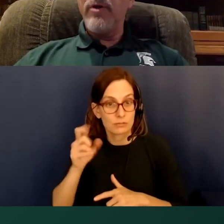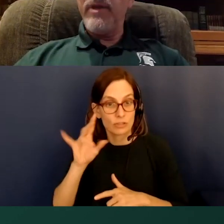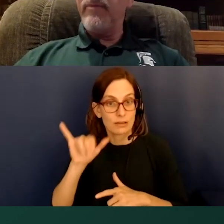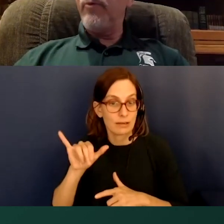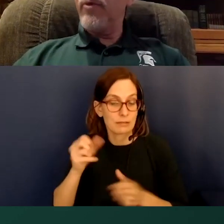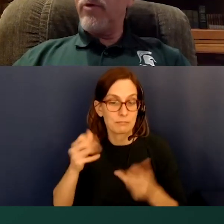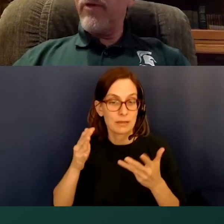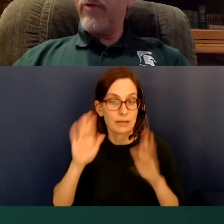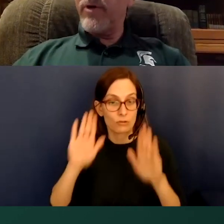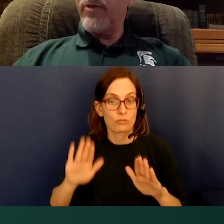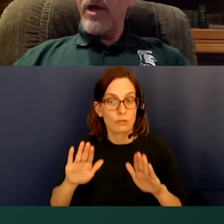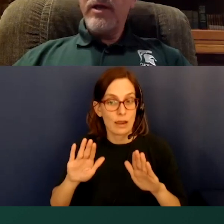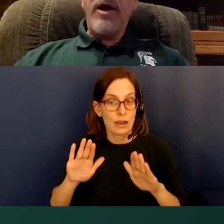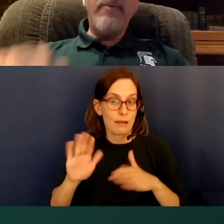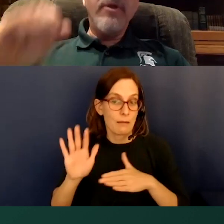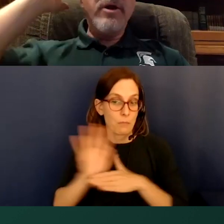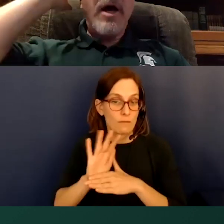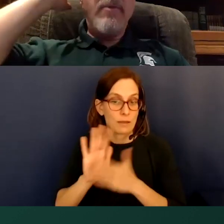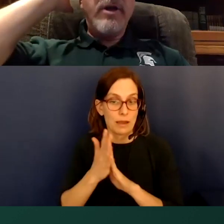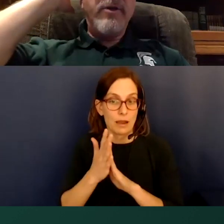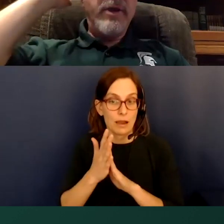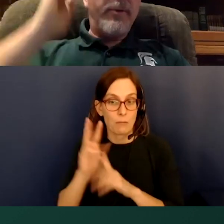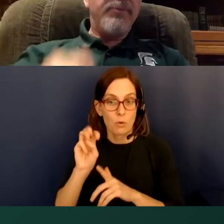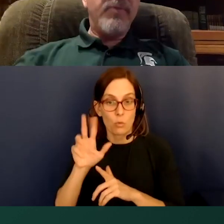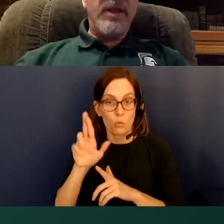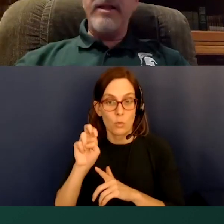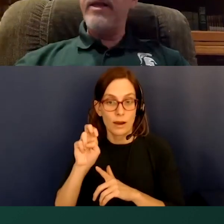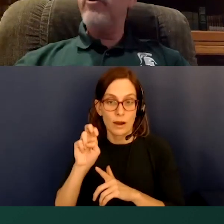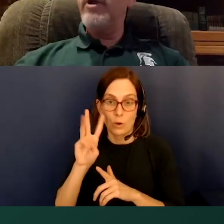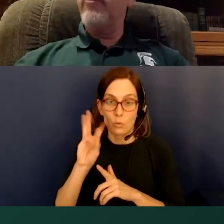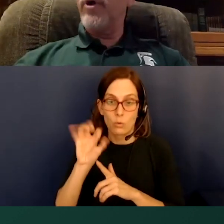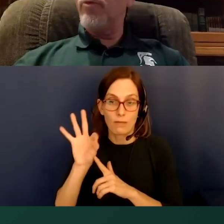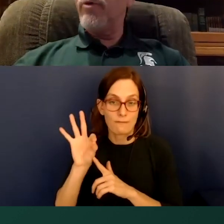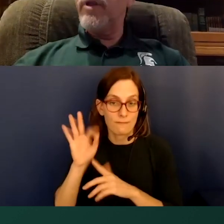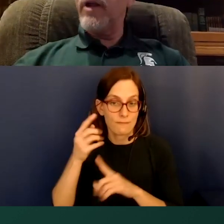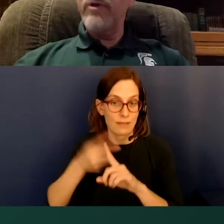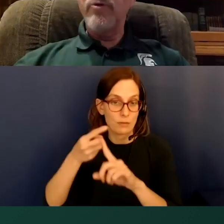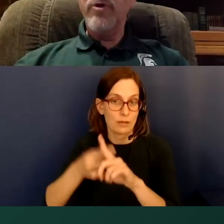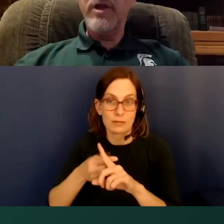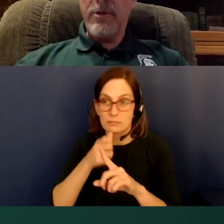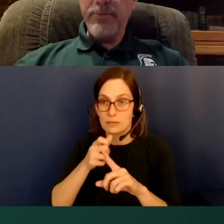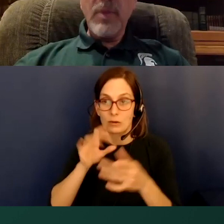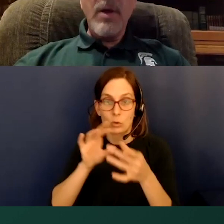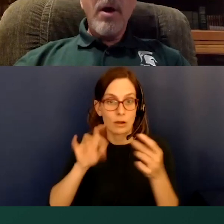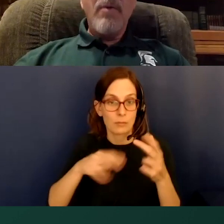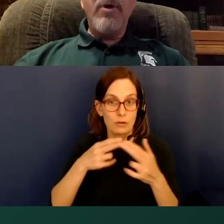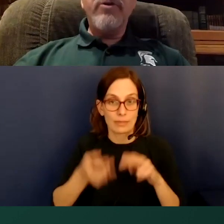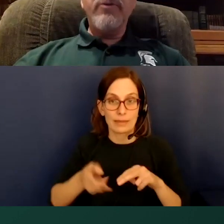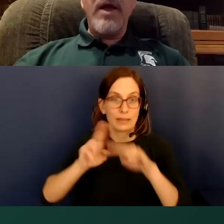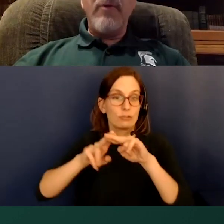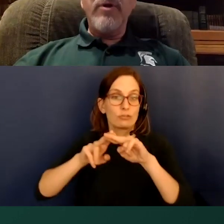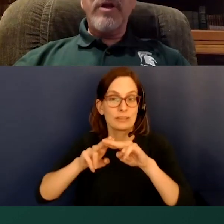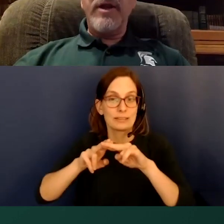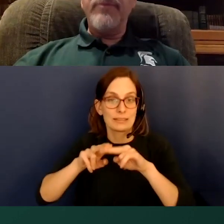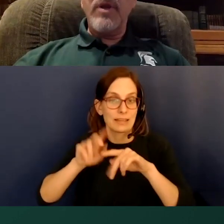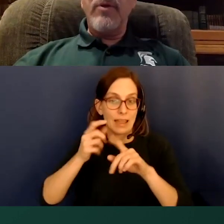where he became a werewolf every month. Now, I'm not going to comment on the like an increase of werewolves every lunar cycle, but